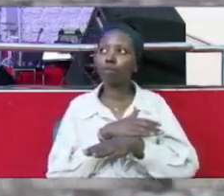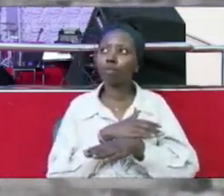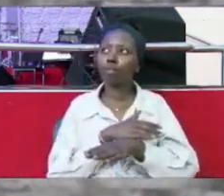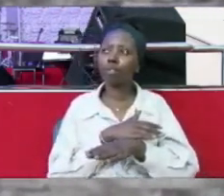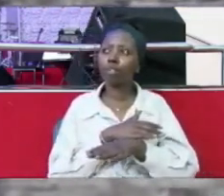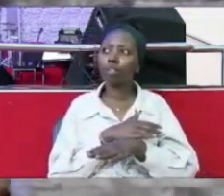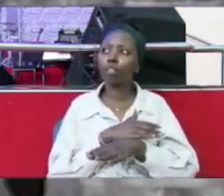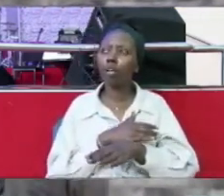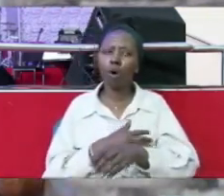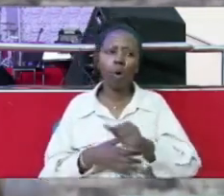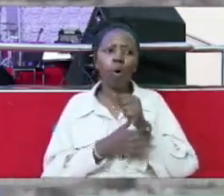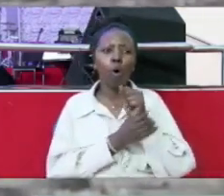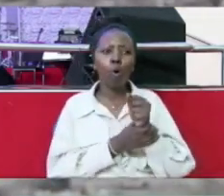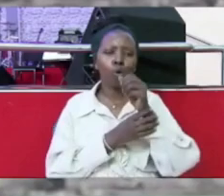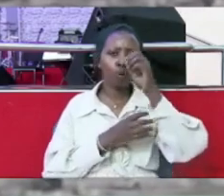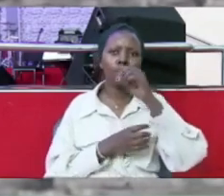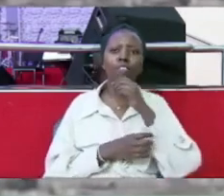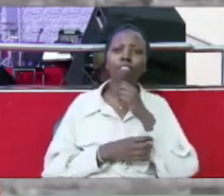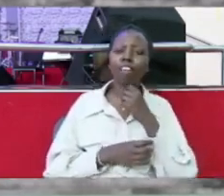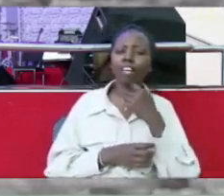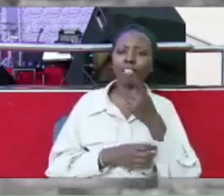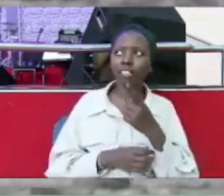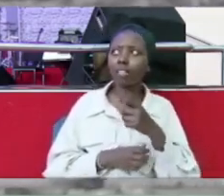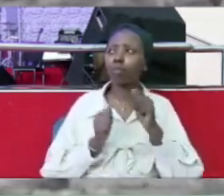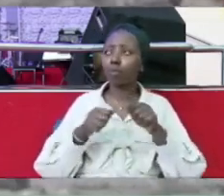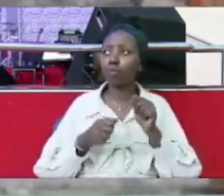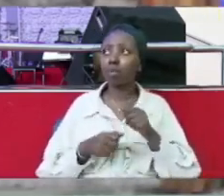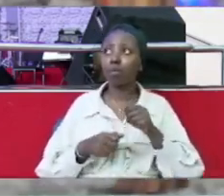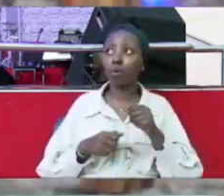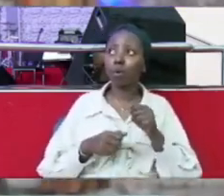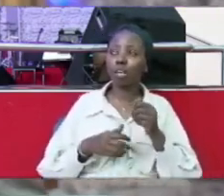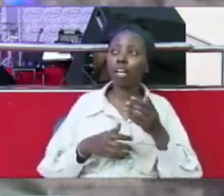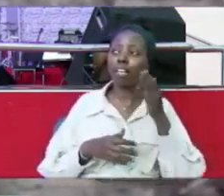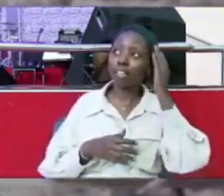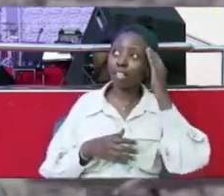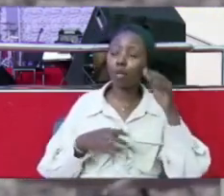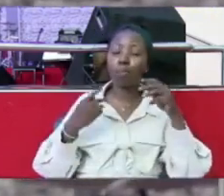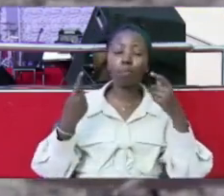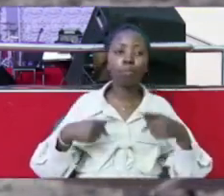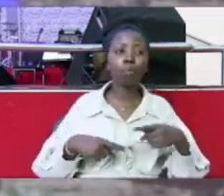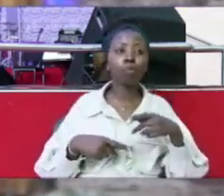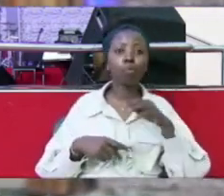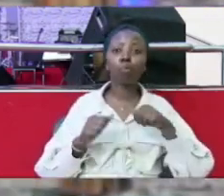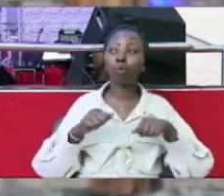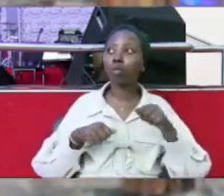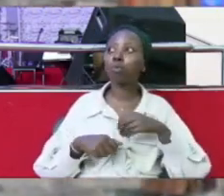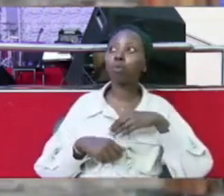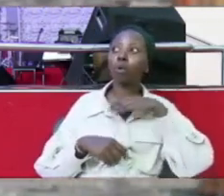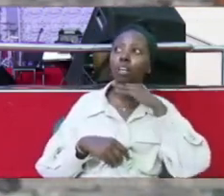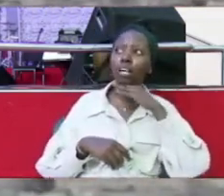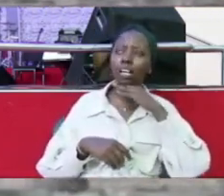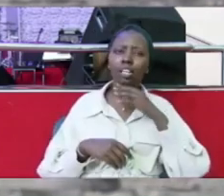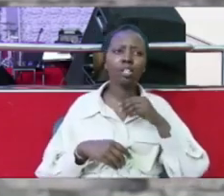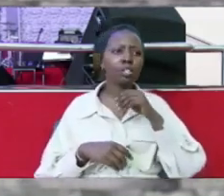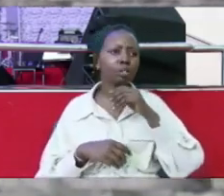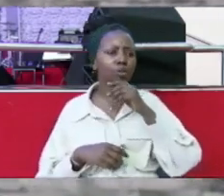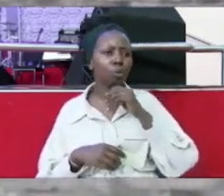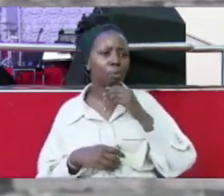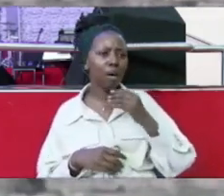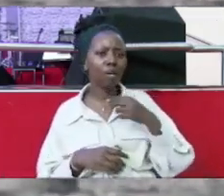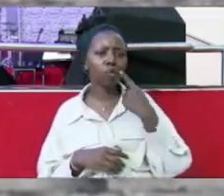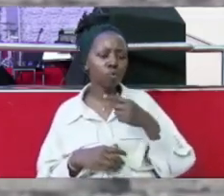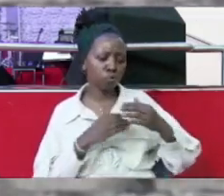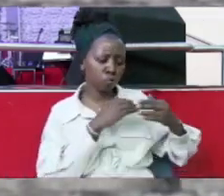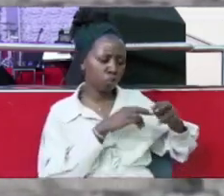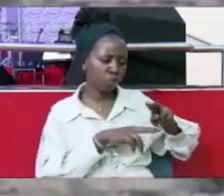hold the father and you could say we are going to crash. Akamshika babaka akamwambia tunaenda kuangamia. This man who was next to them was so much disgusted. Huyu mtu